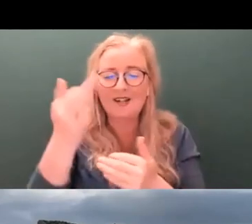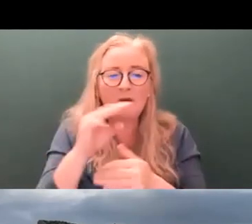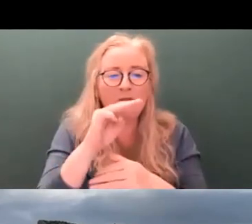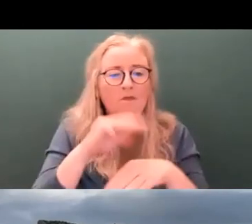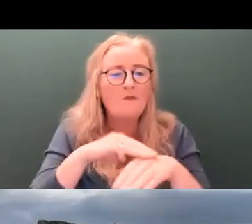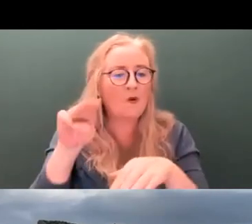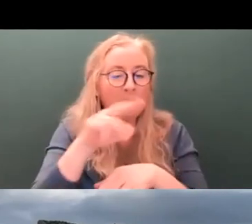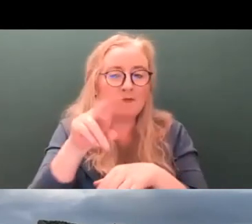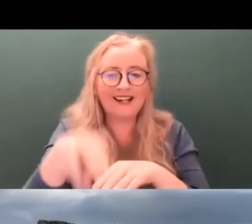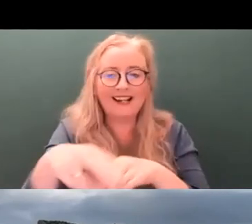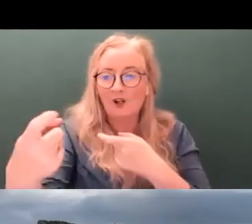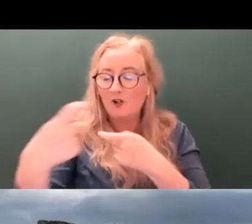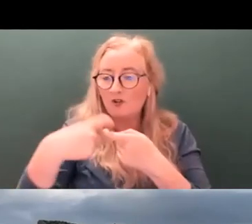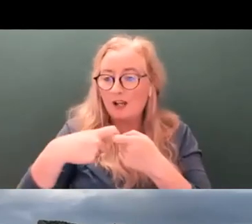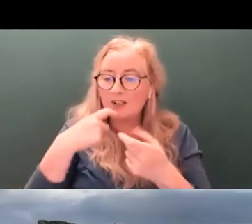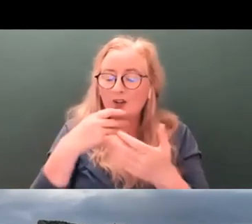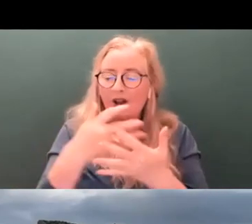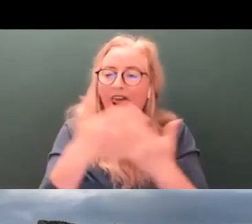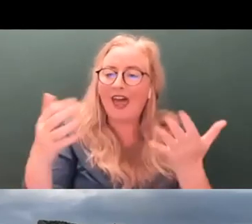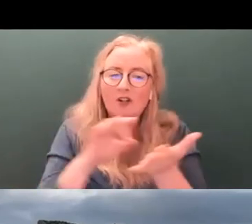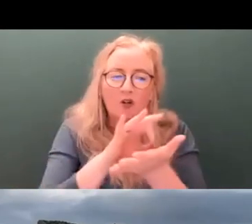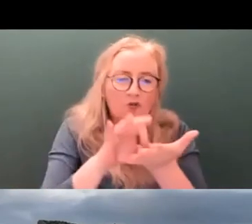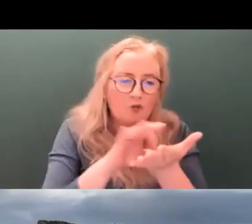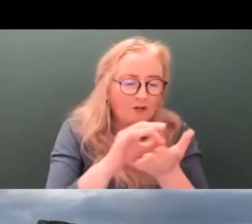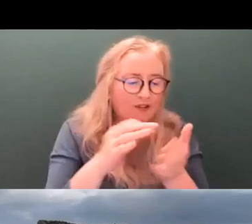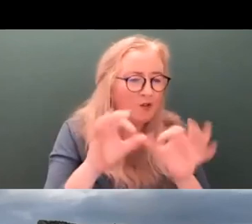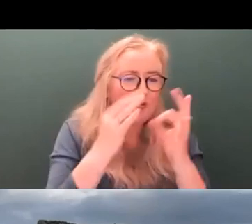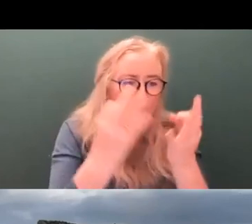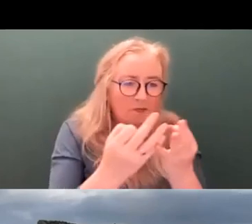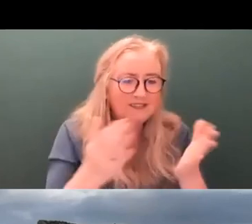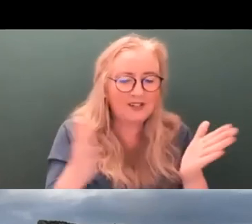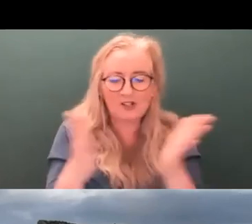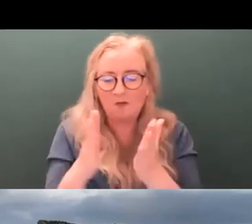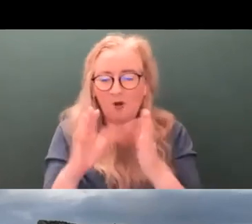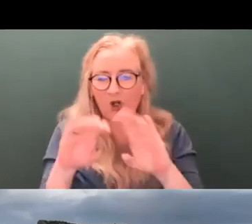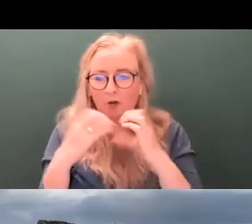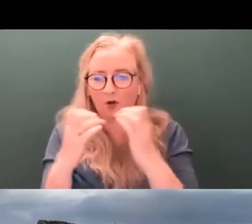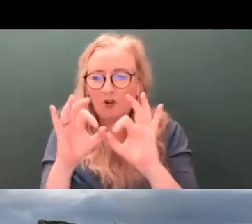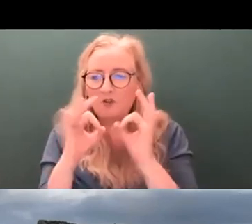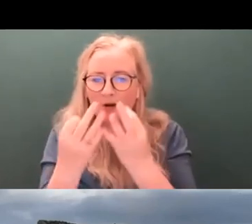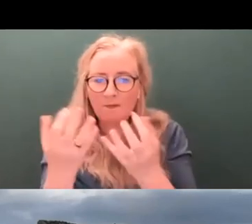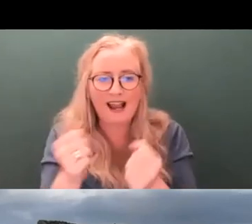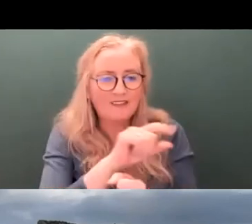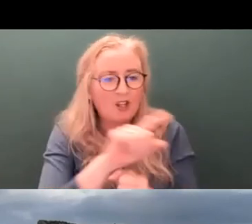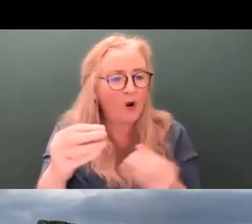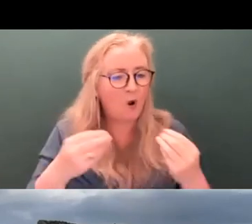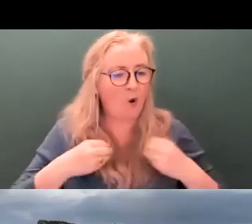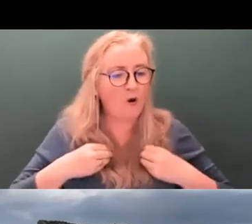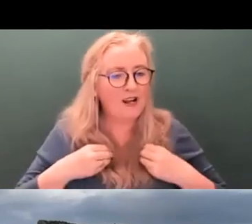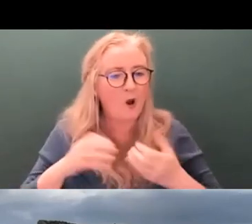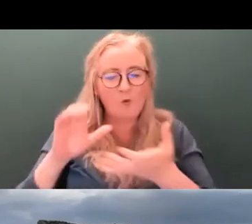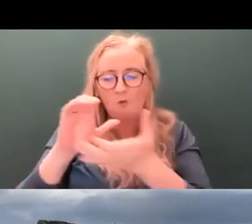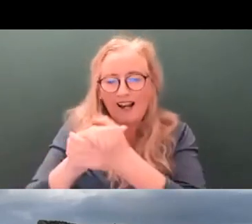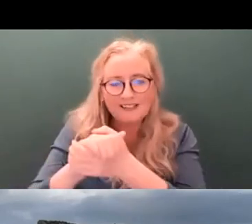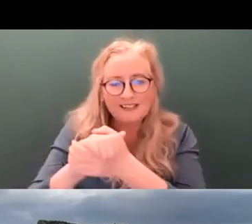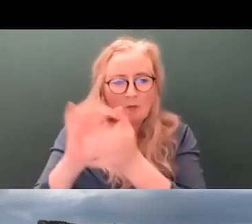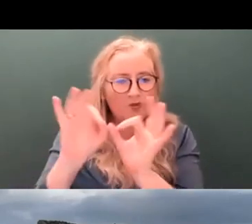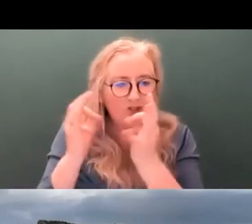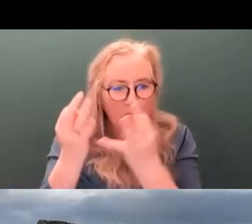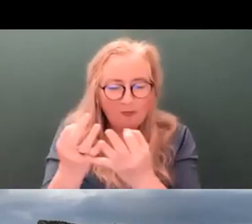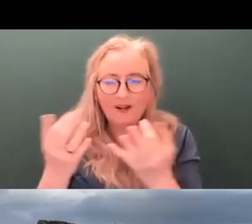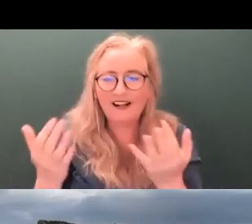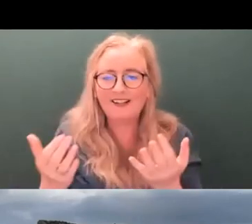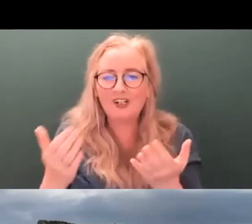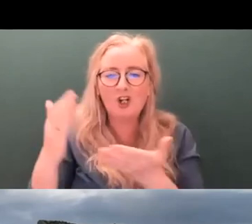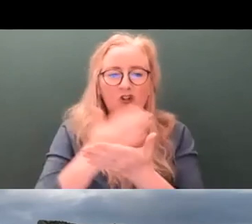can do that. But lots of groups, heritage groups or smaller community groups have their own WhatsApp groups or have their own share, their own way of